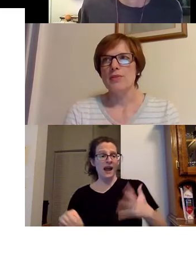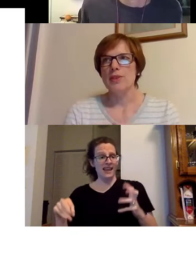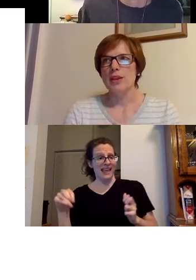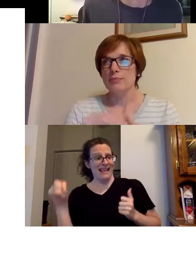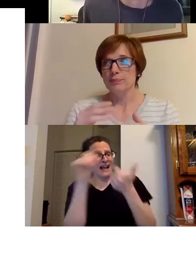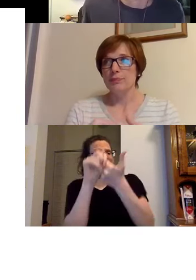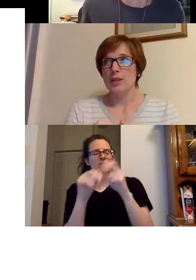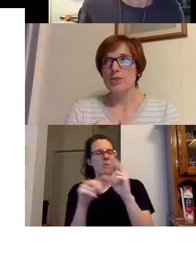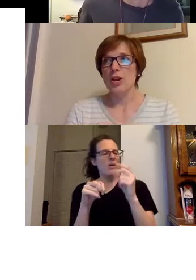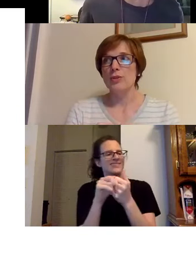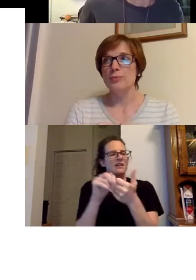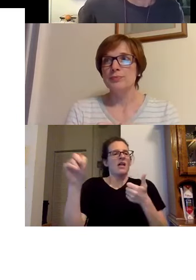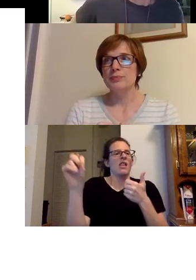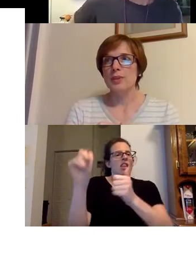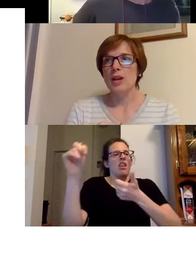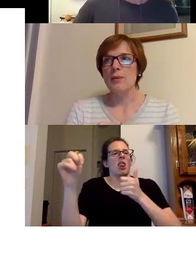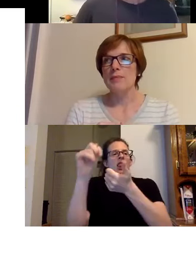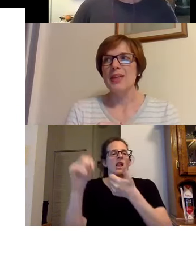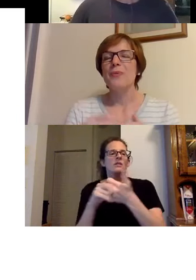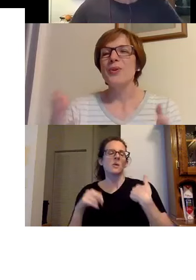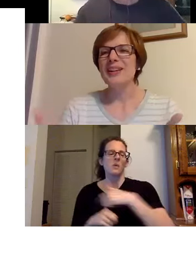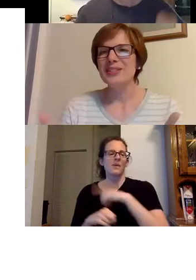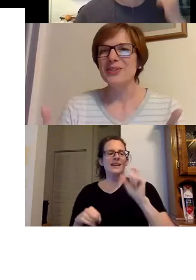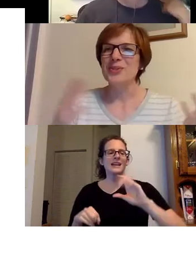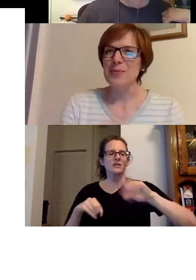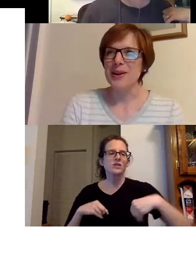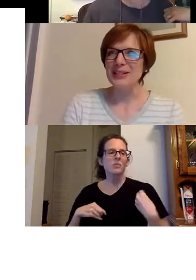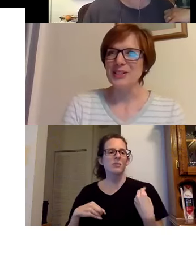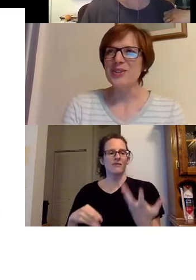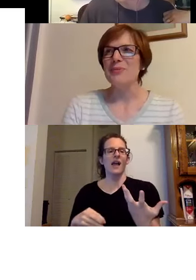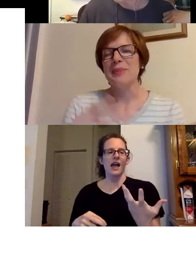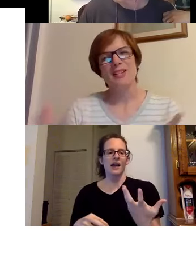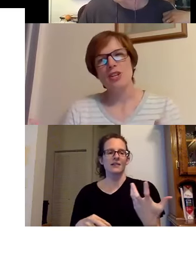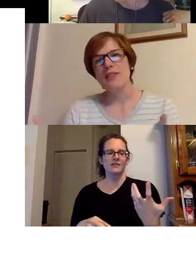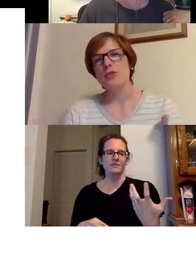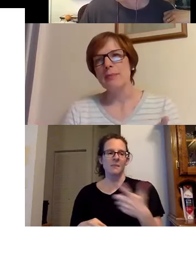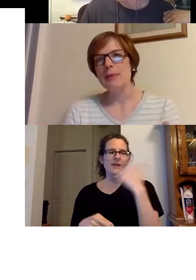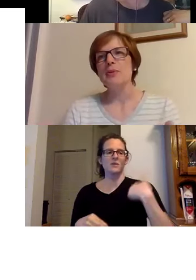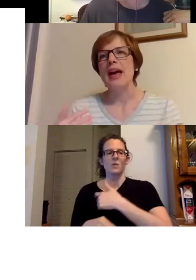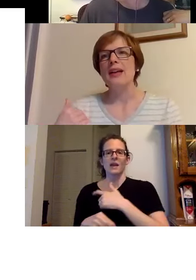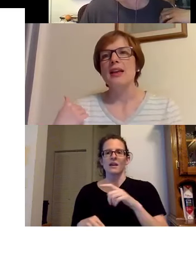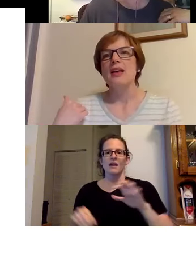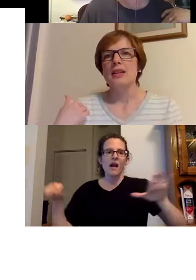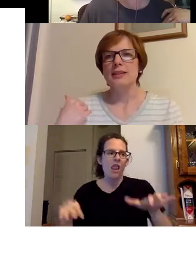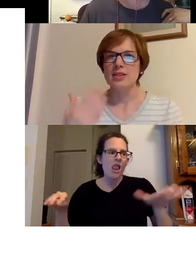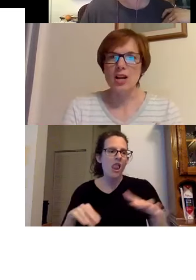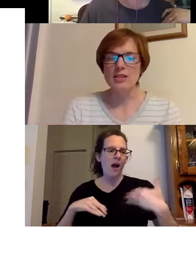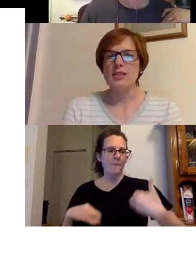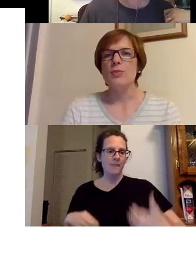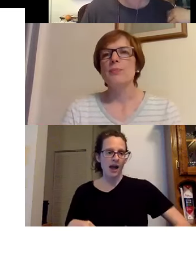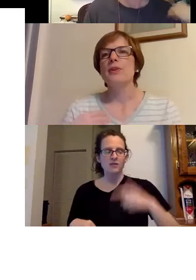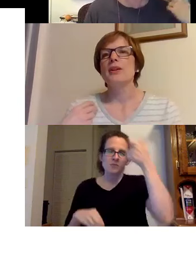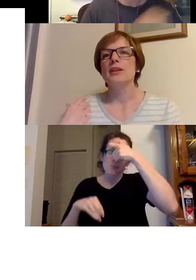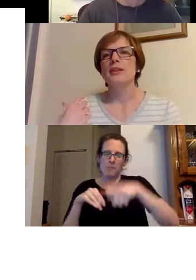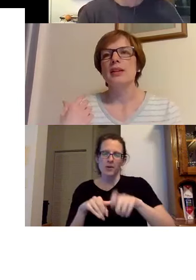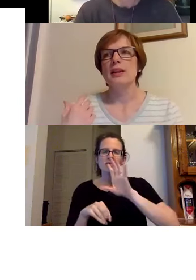with everything. So that we do to our body too, because you have to remember that, like the toxins